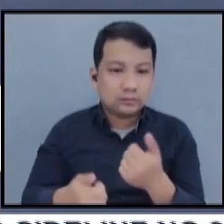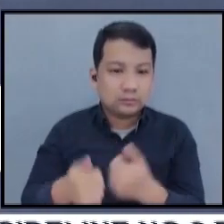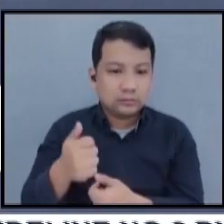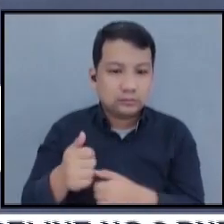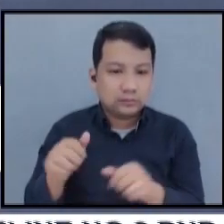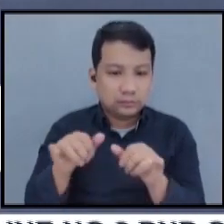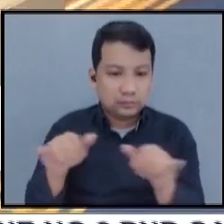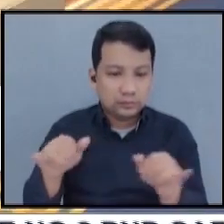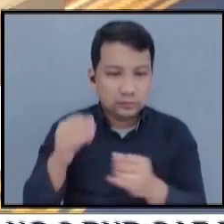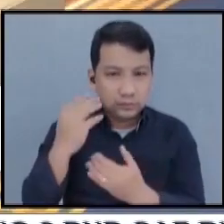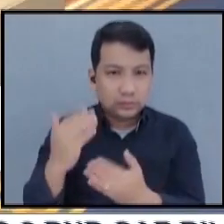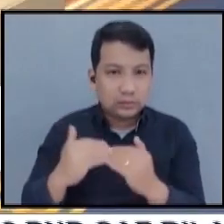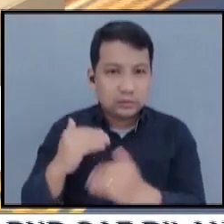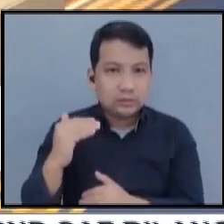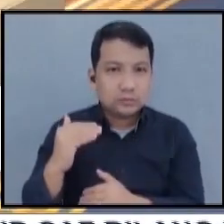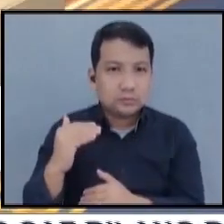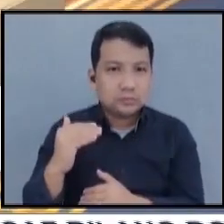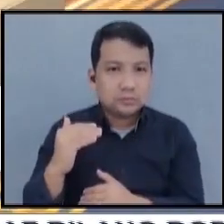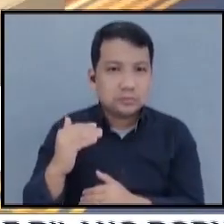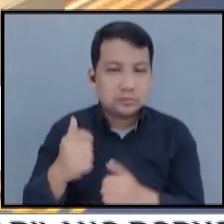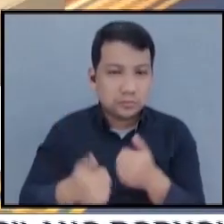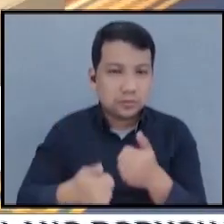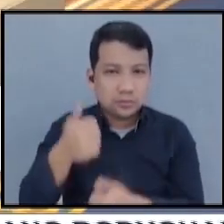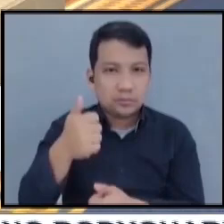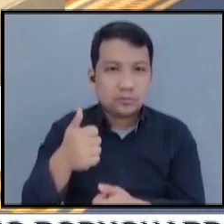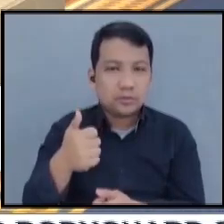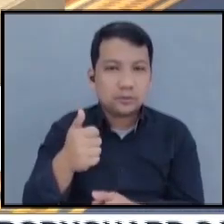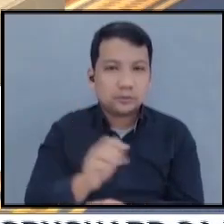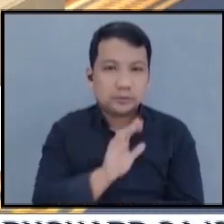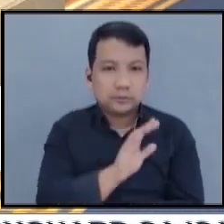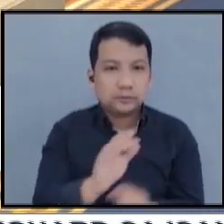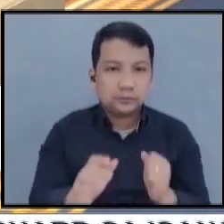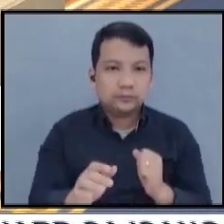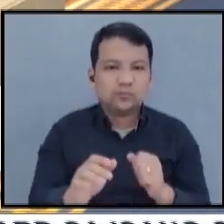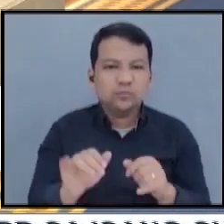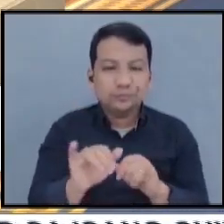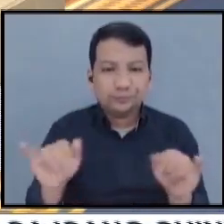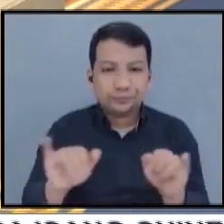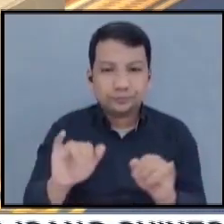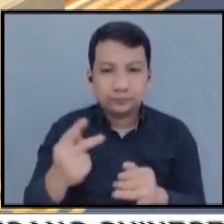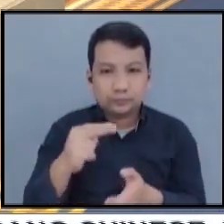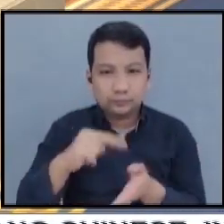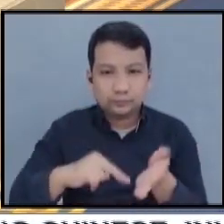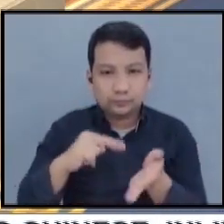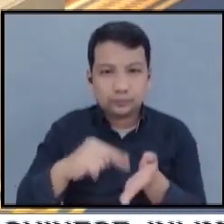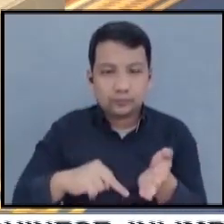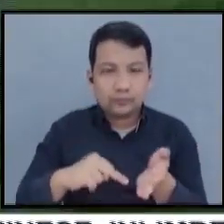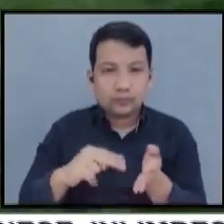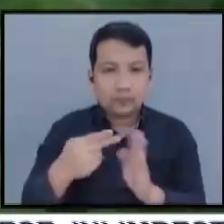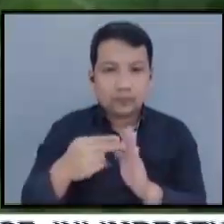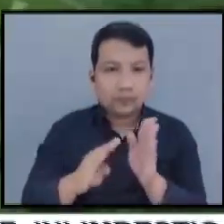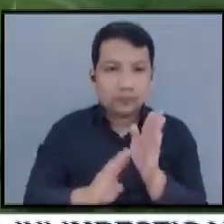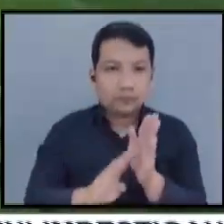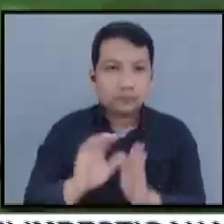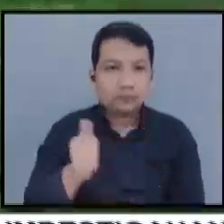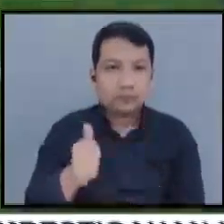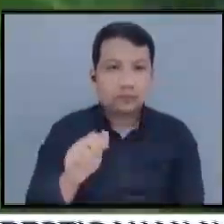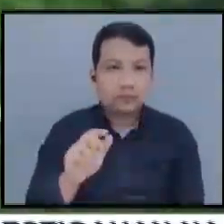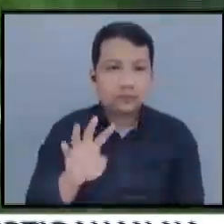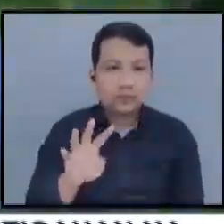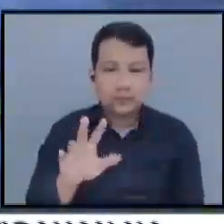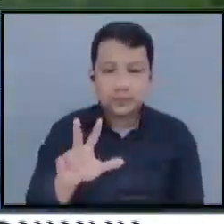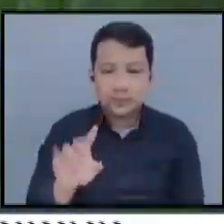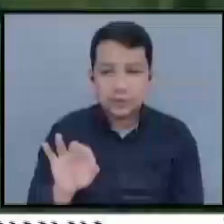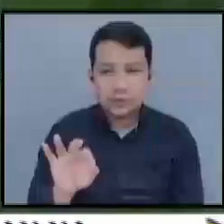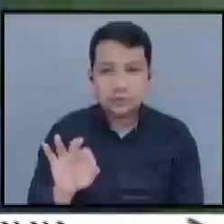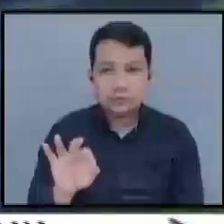be passed. Bukod naman dito, lusot na rin sa ikalawang pagbasa ang House Bill number 10439 o panukalang gawin